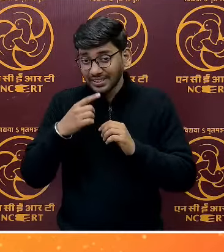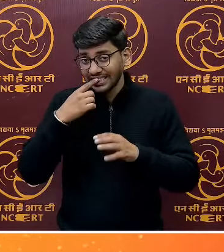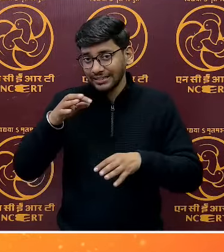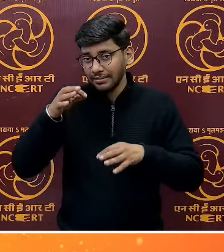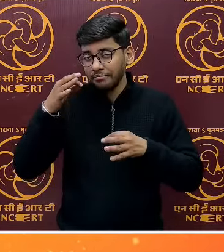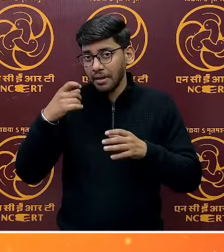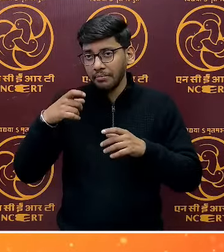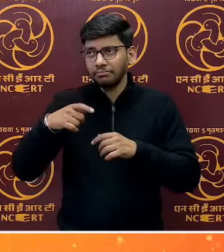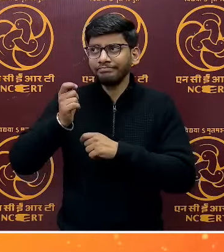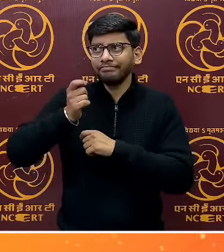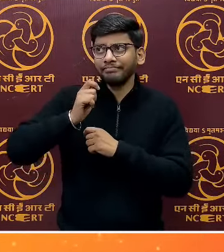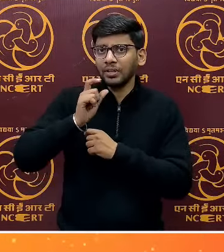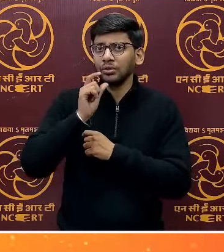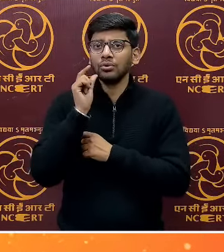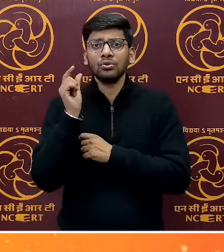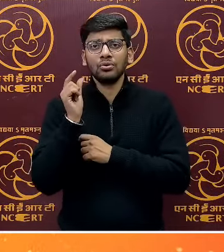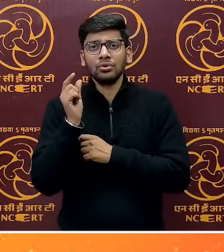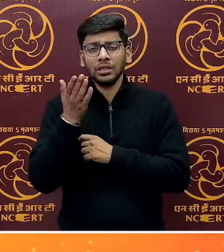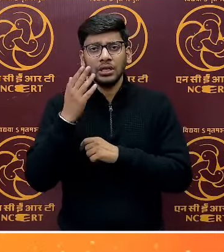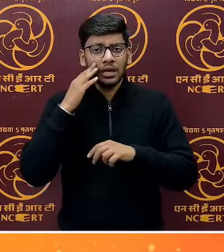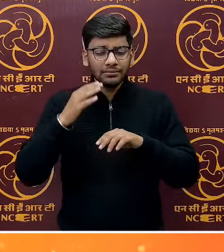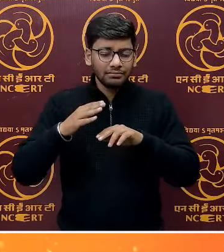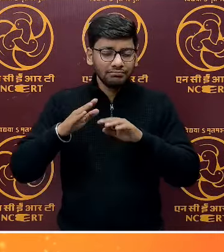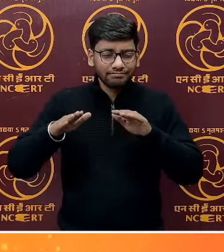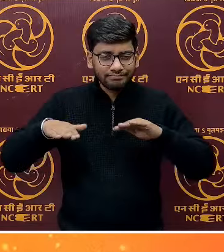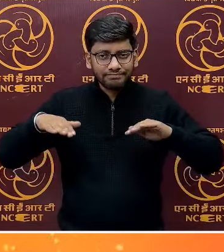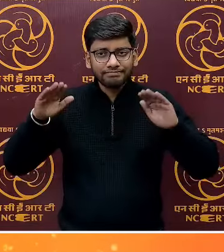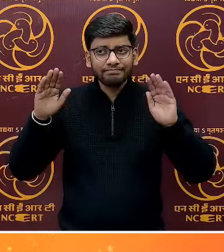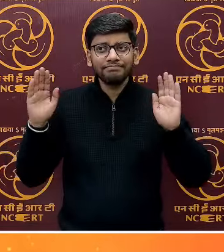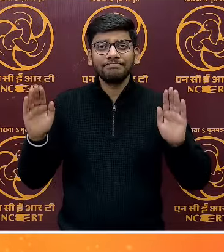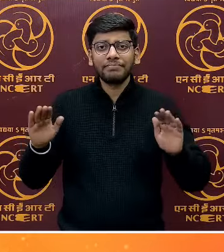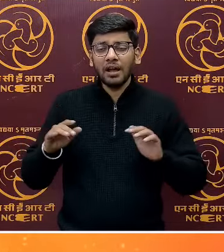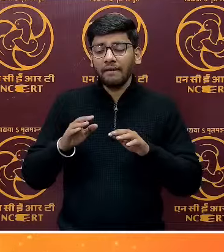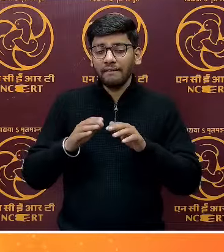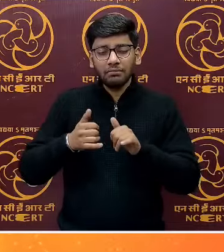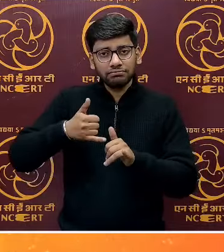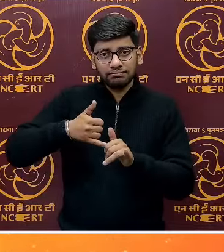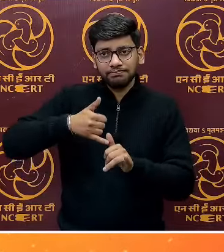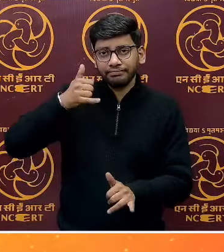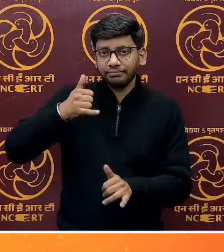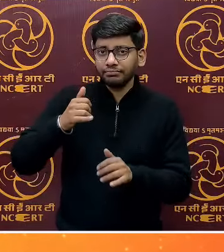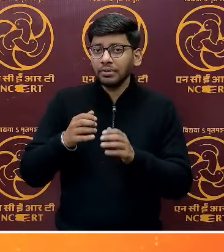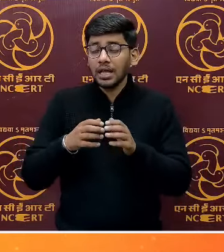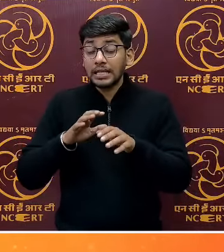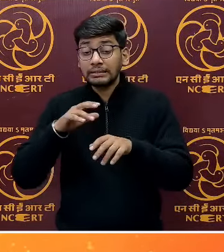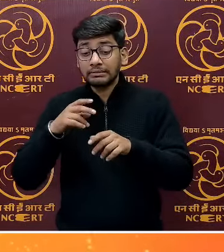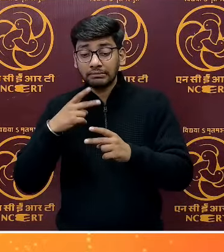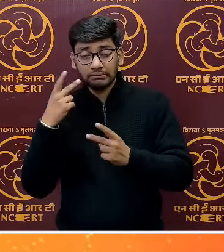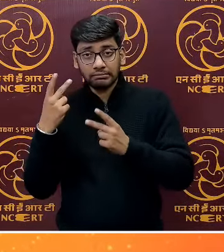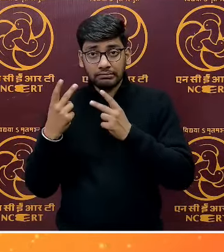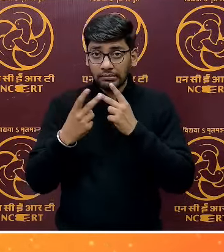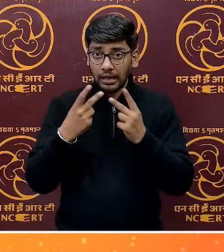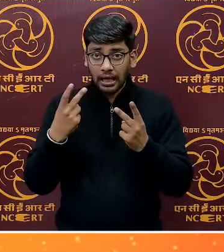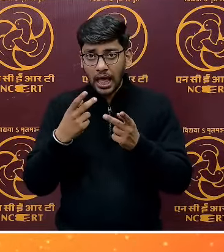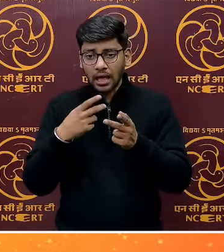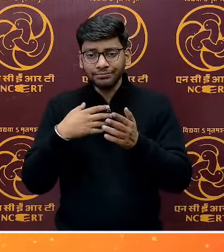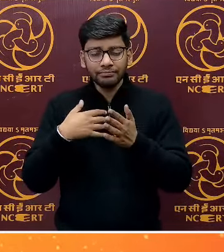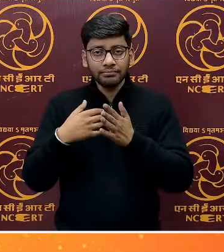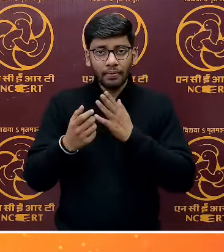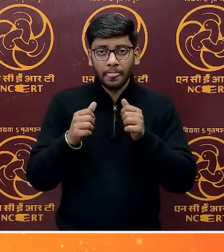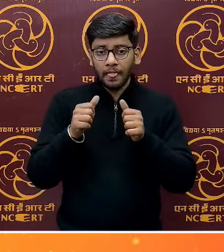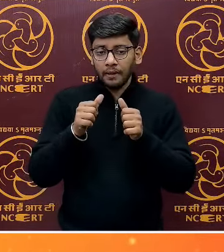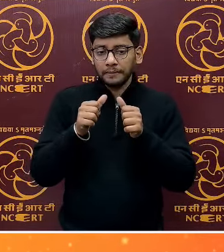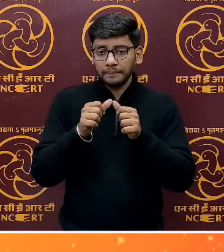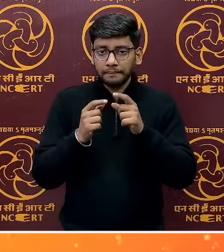used, they've flown high, so that hawks also fly high. So, a small bait would be attached to